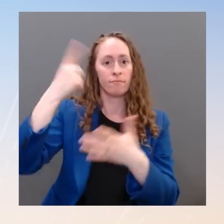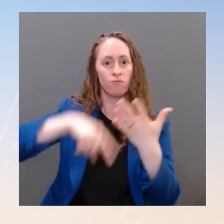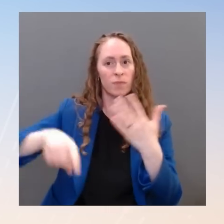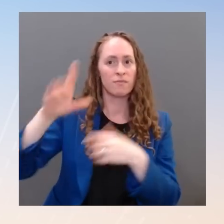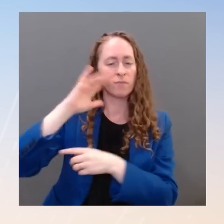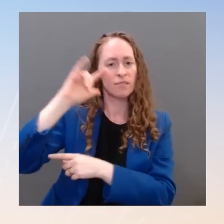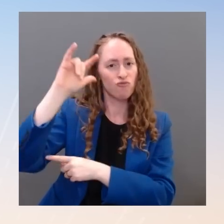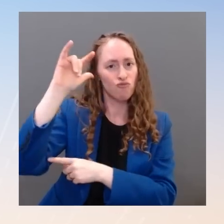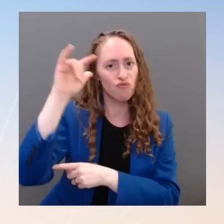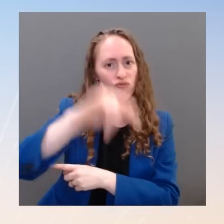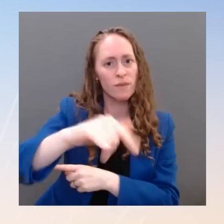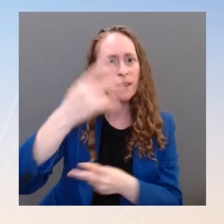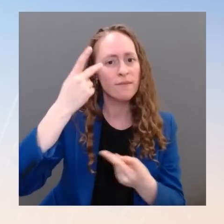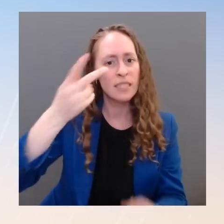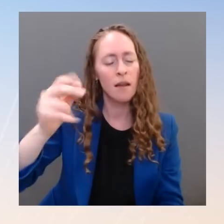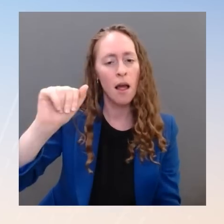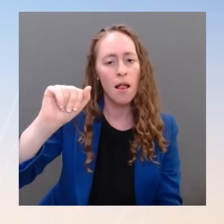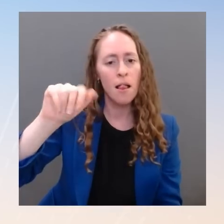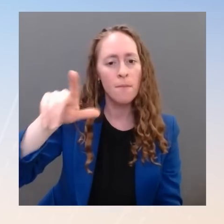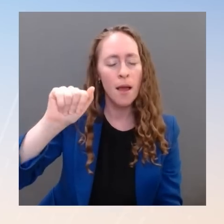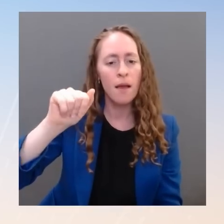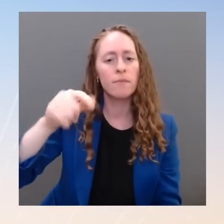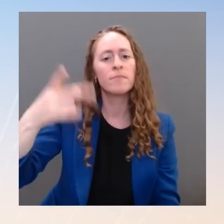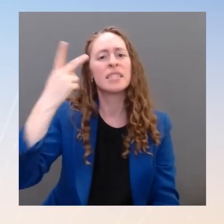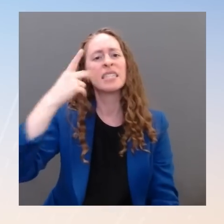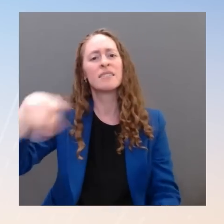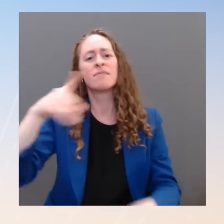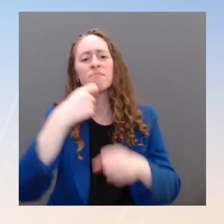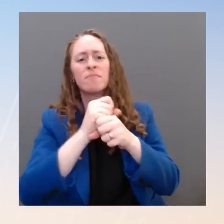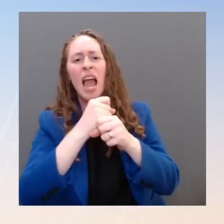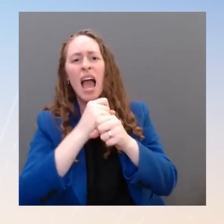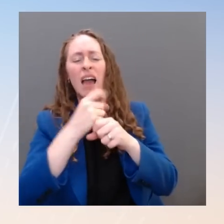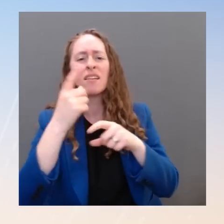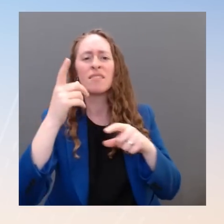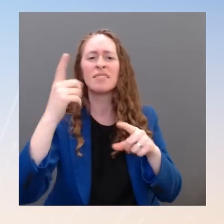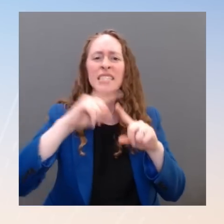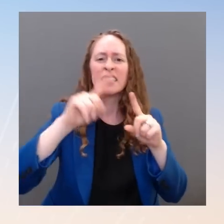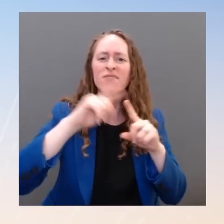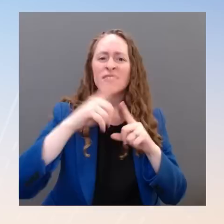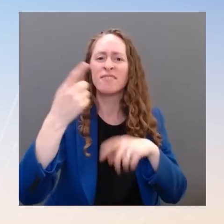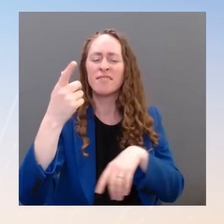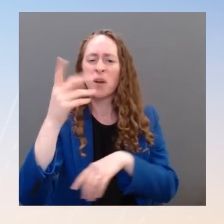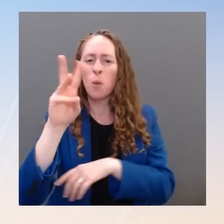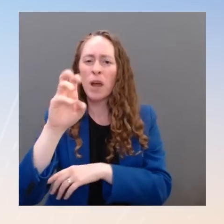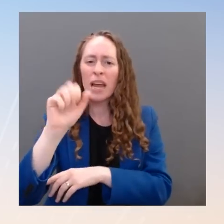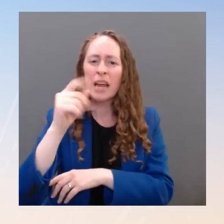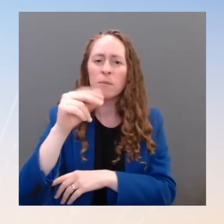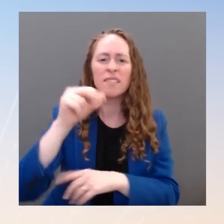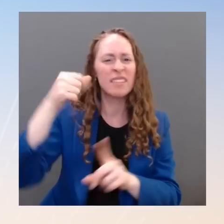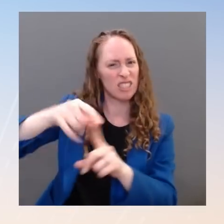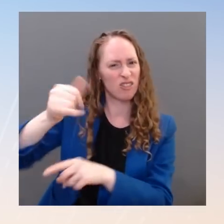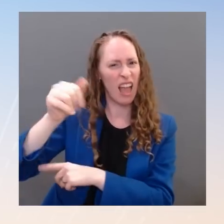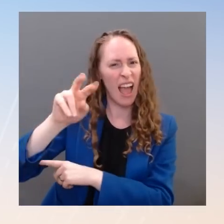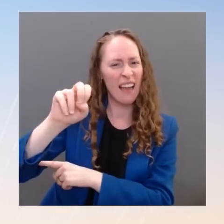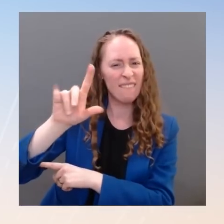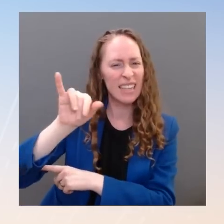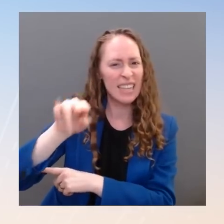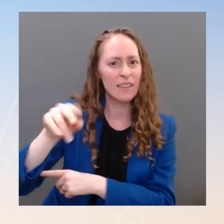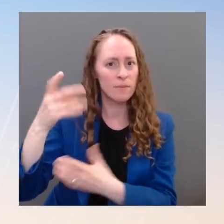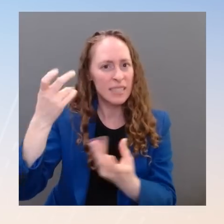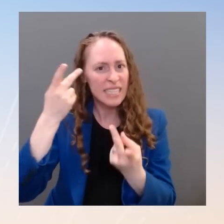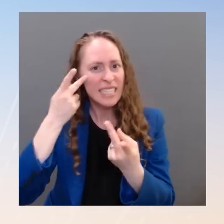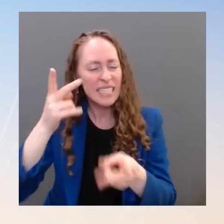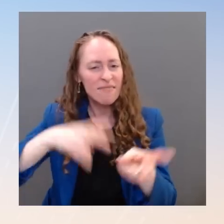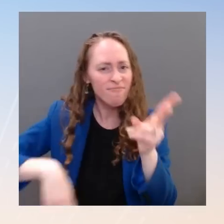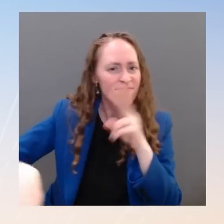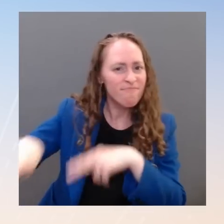made. That may be one opportunity to draw attention to this. Are there other things that the White House is doing strategically to get that